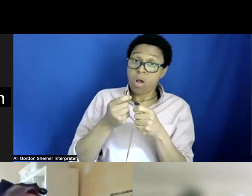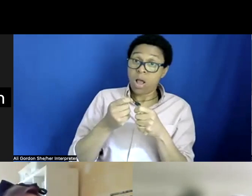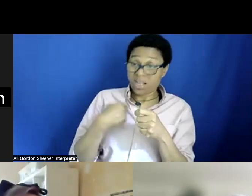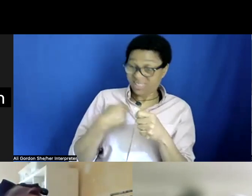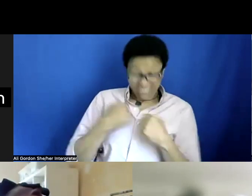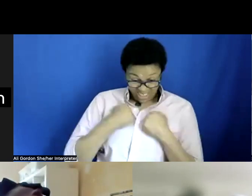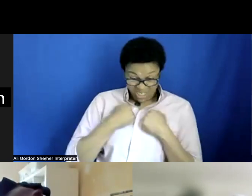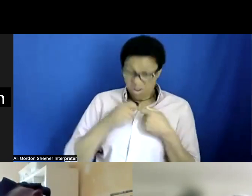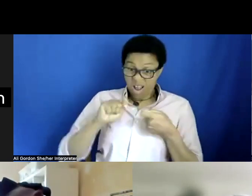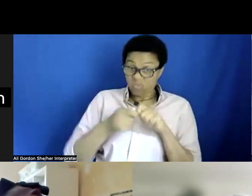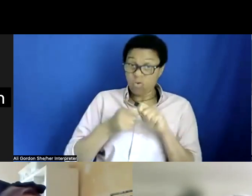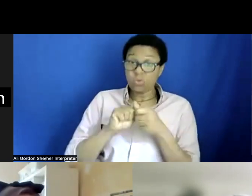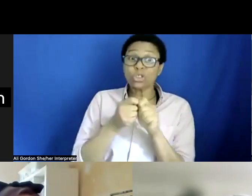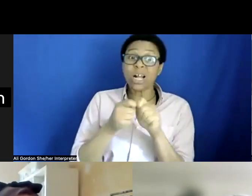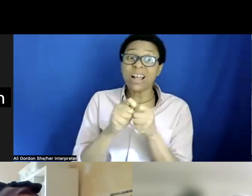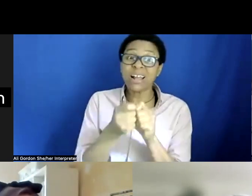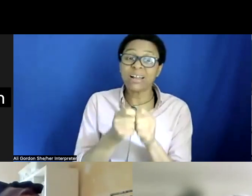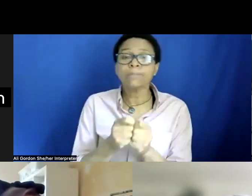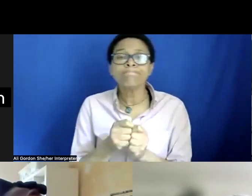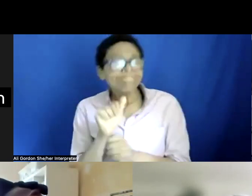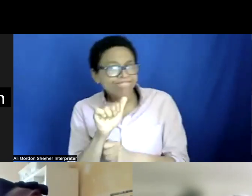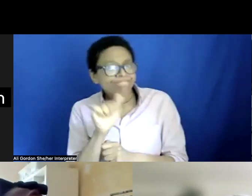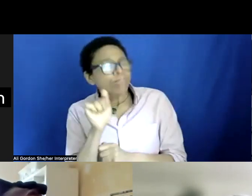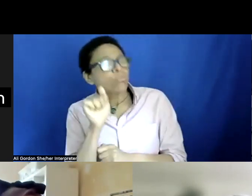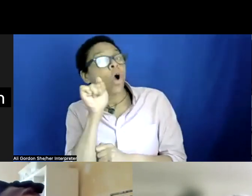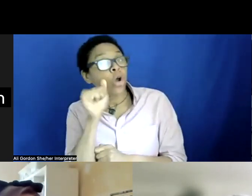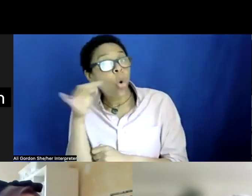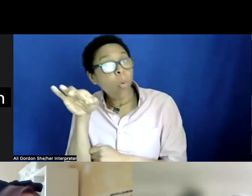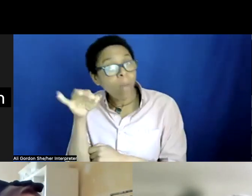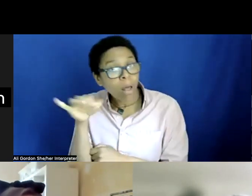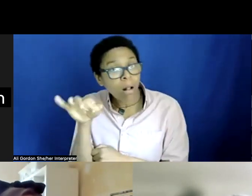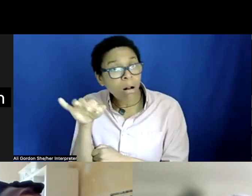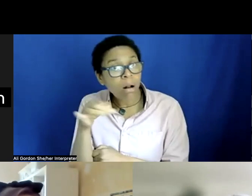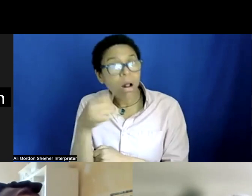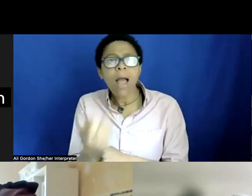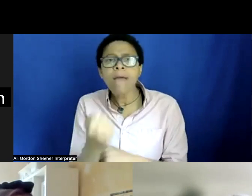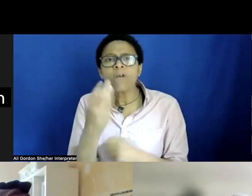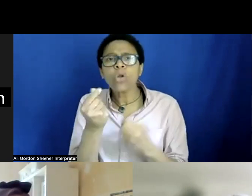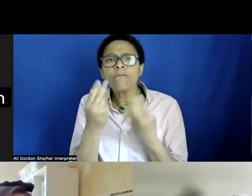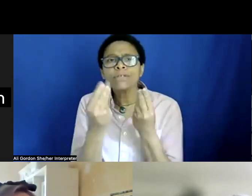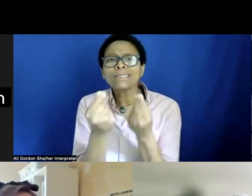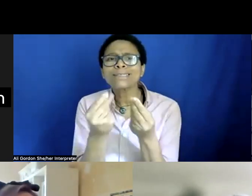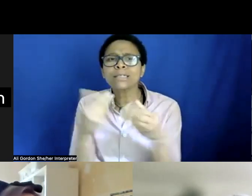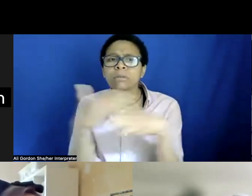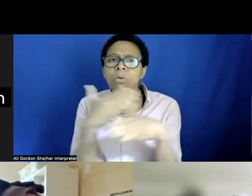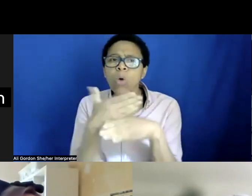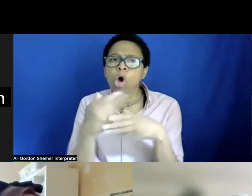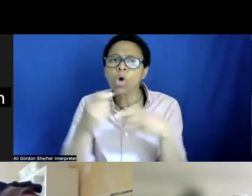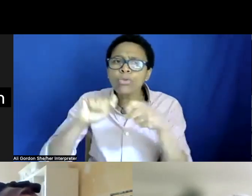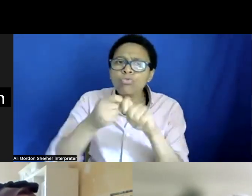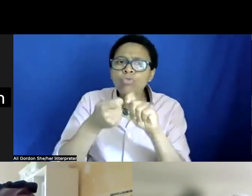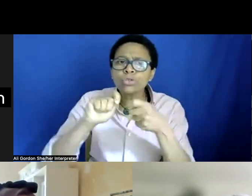Yeah, crochet is, I know Bells does a lot of textile work and crochet.